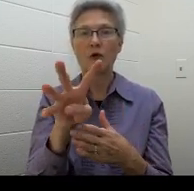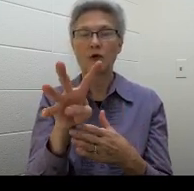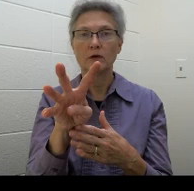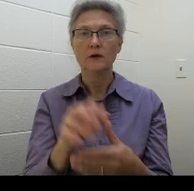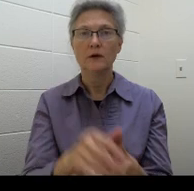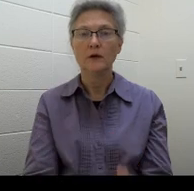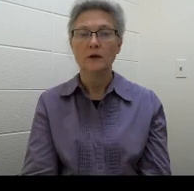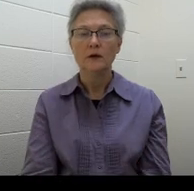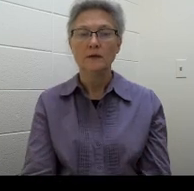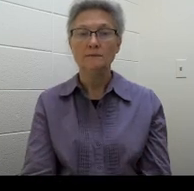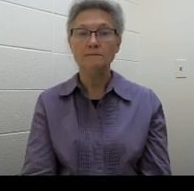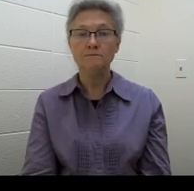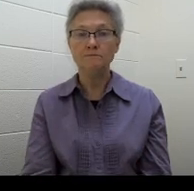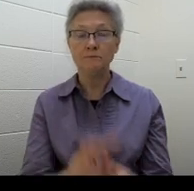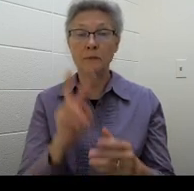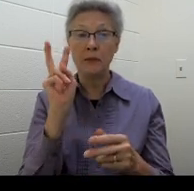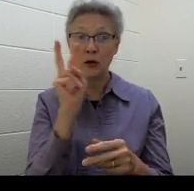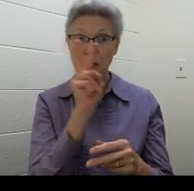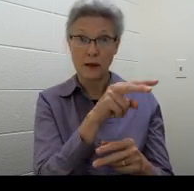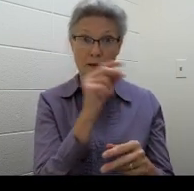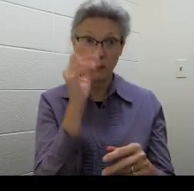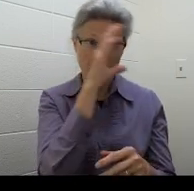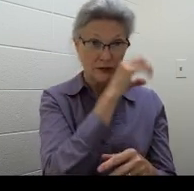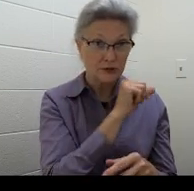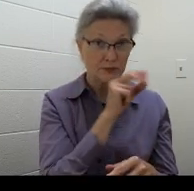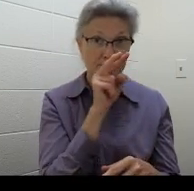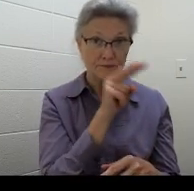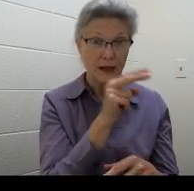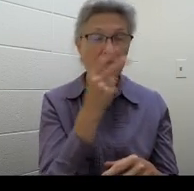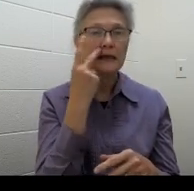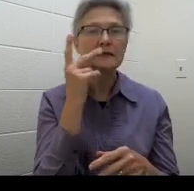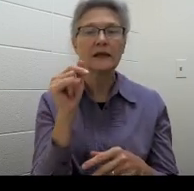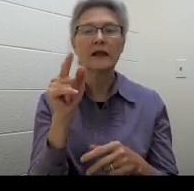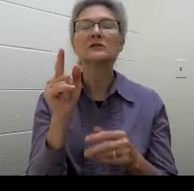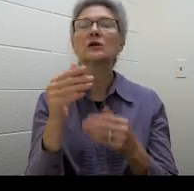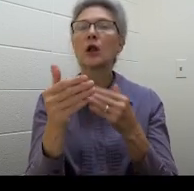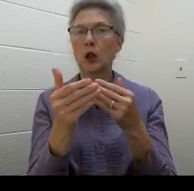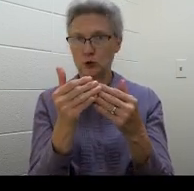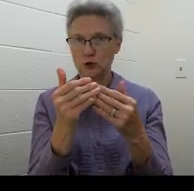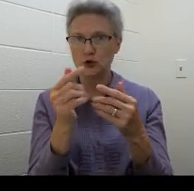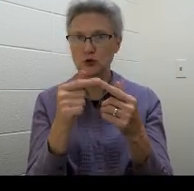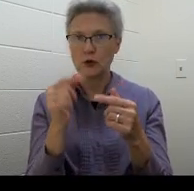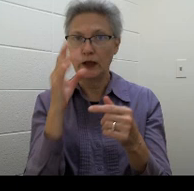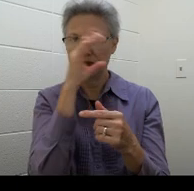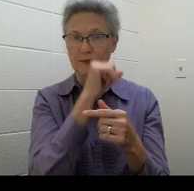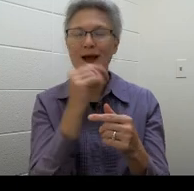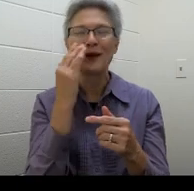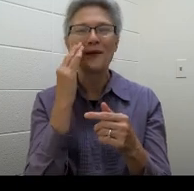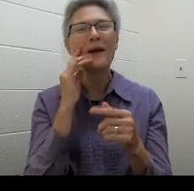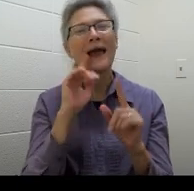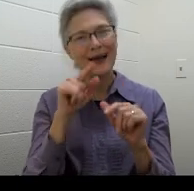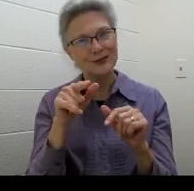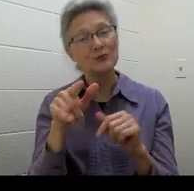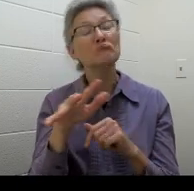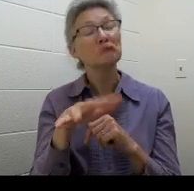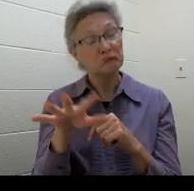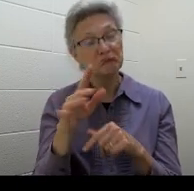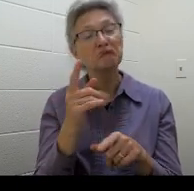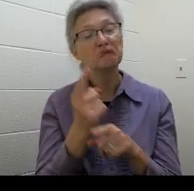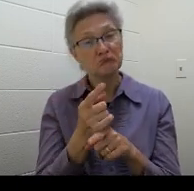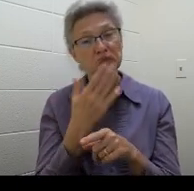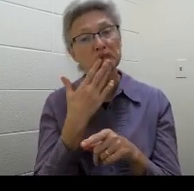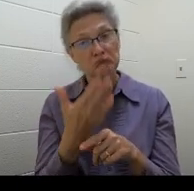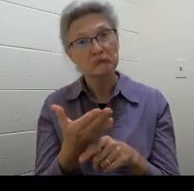1,104. I'm going to take a look back at my estimate, and I see that it's close to the estimate, so I know that my answer is reasonable.